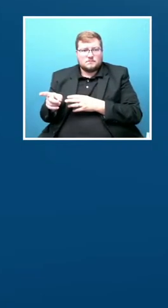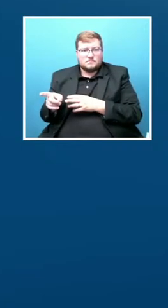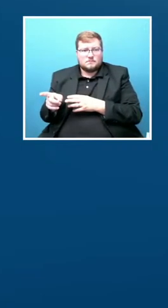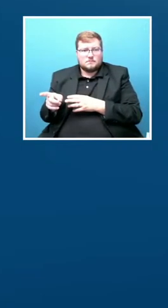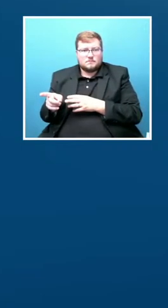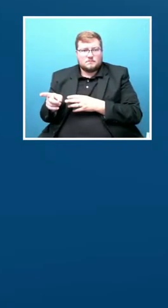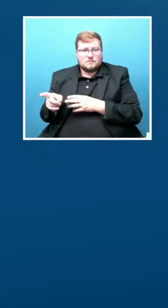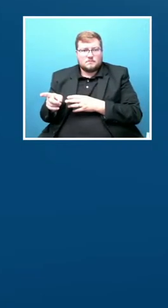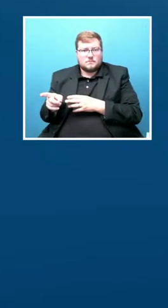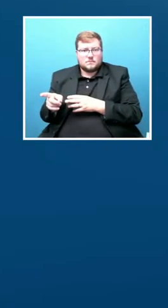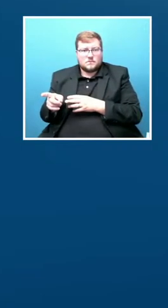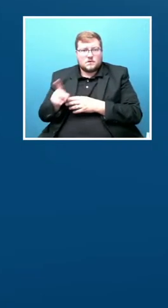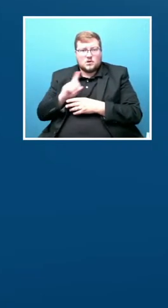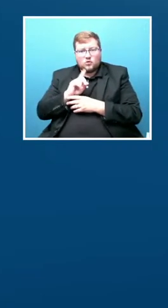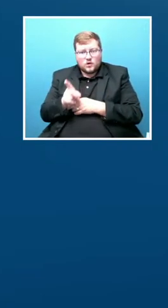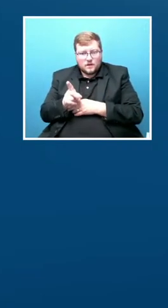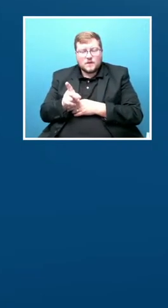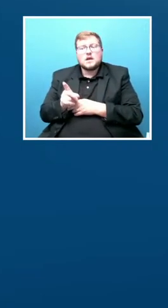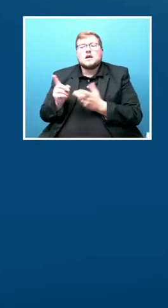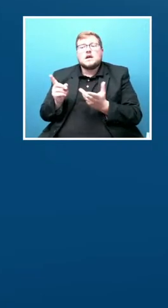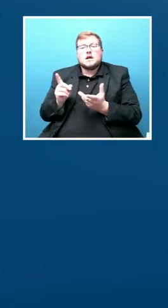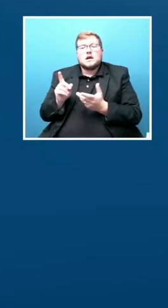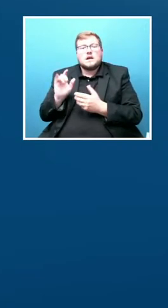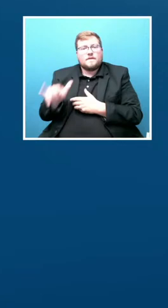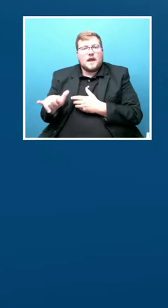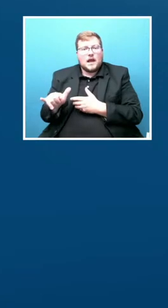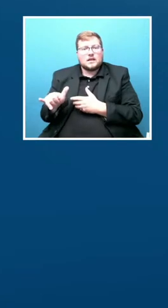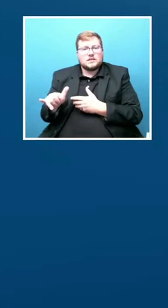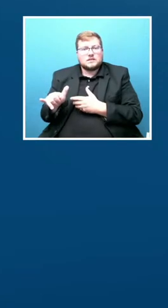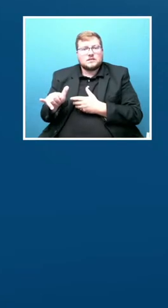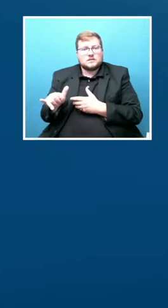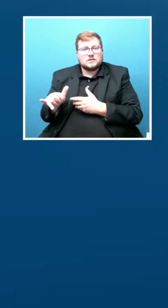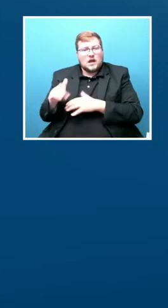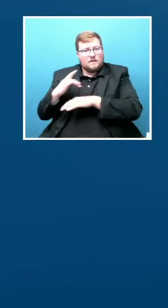concerning the suitability of the officers,